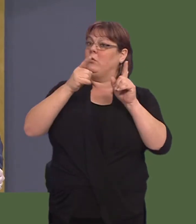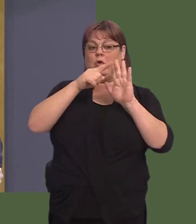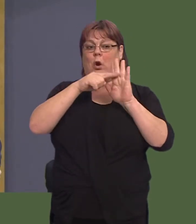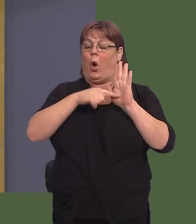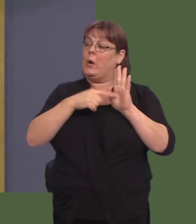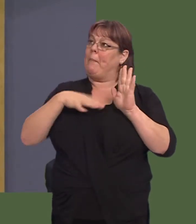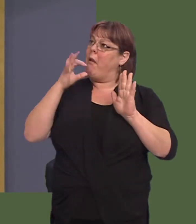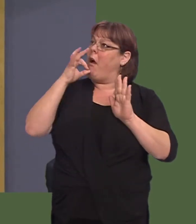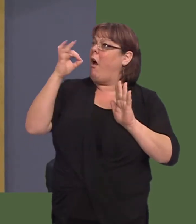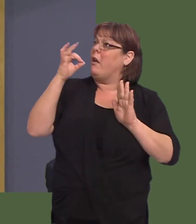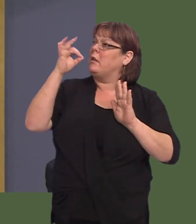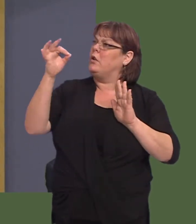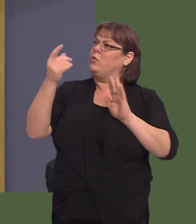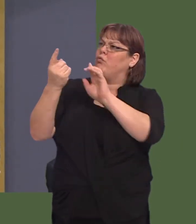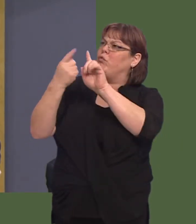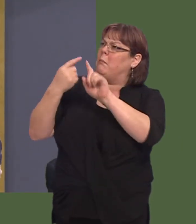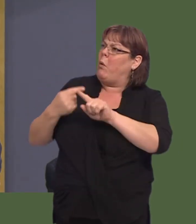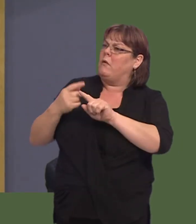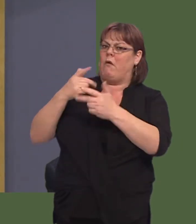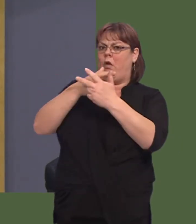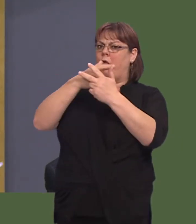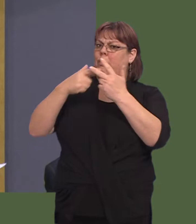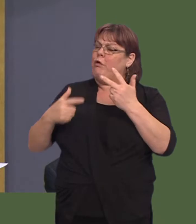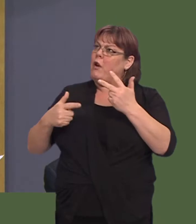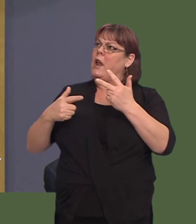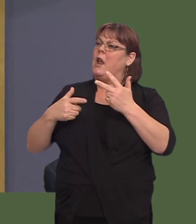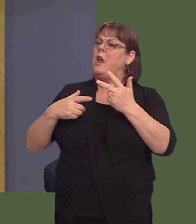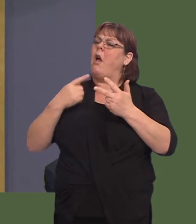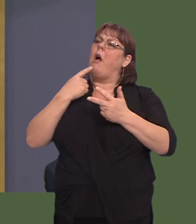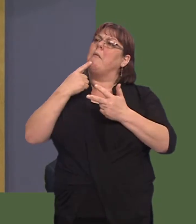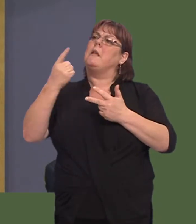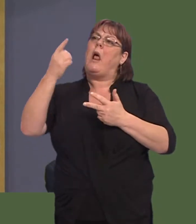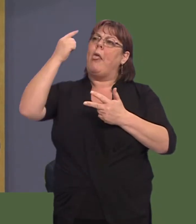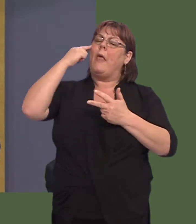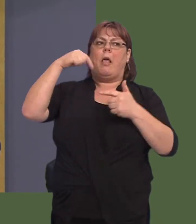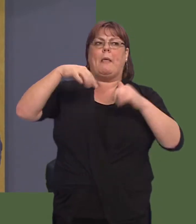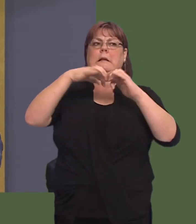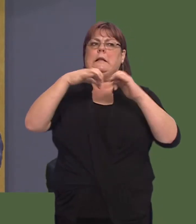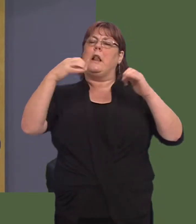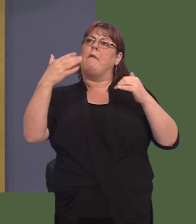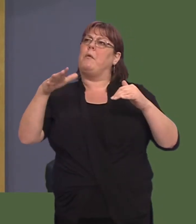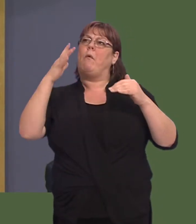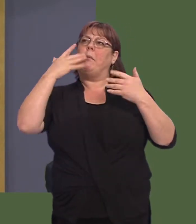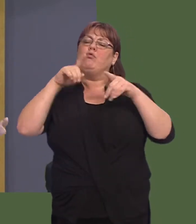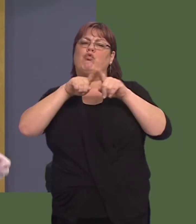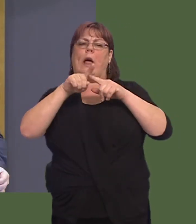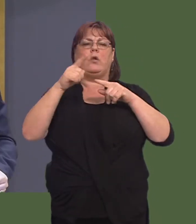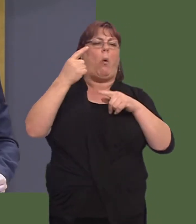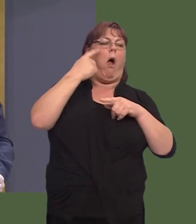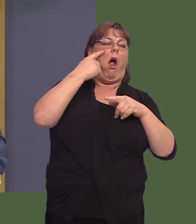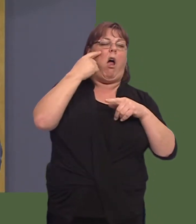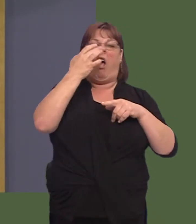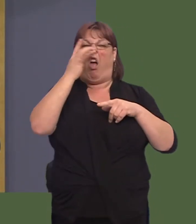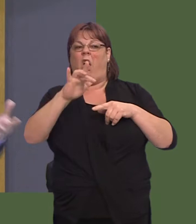been asking you to do so for months on 3 separate occasions where I believe you misled this Senedd. You've either ignored